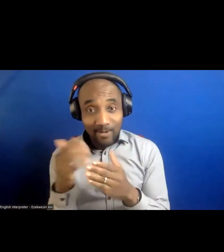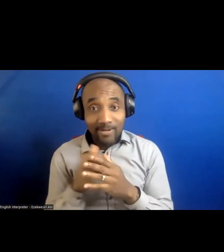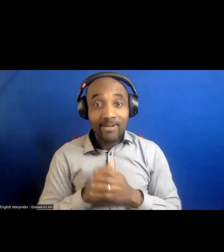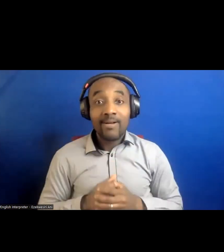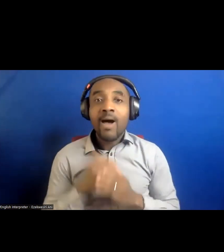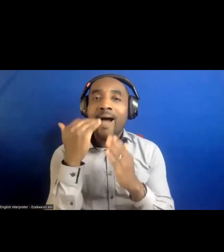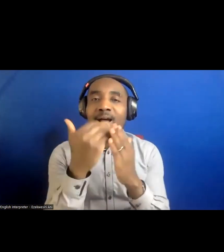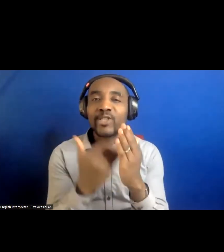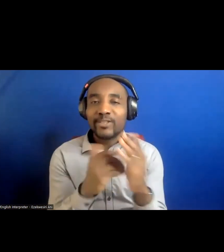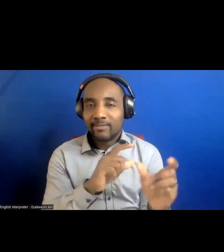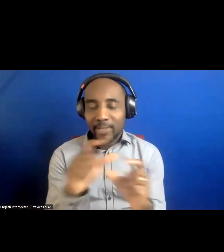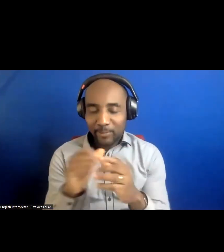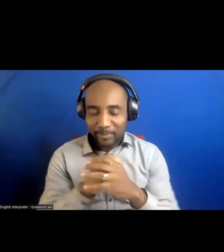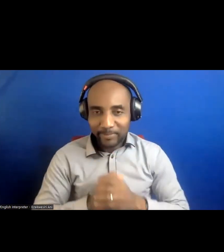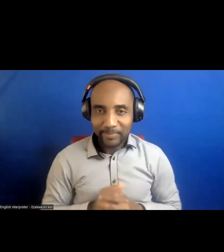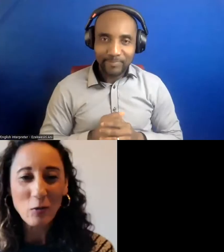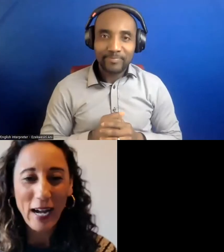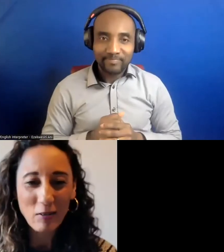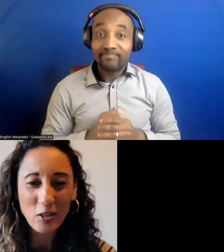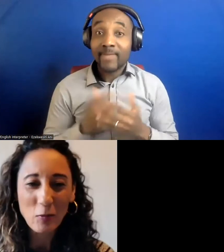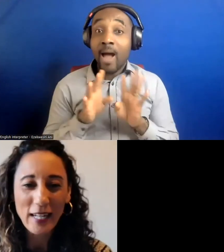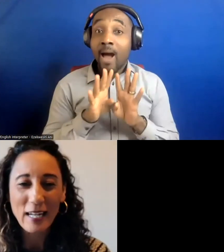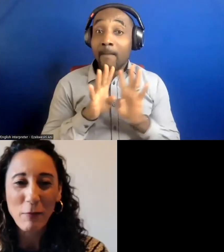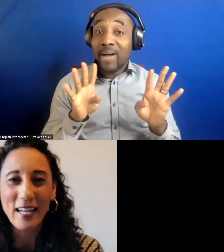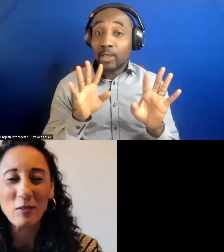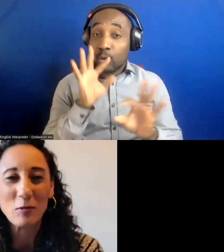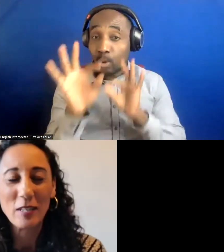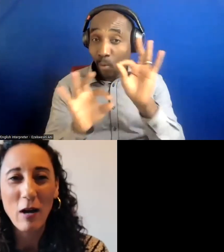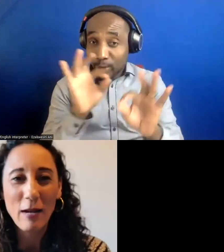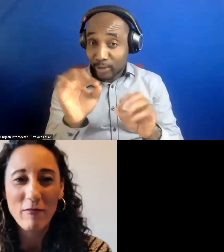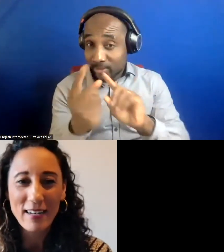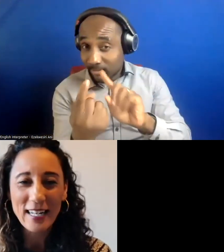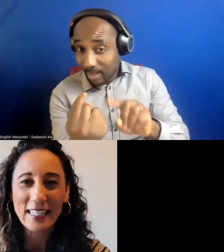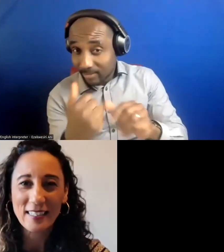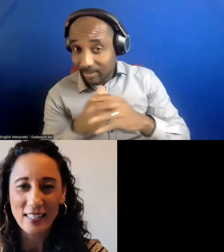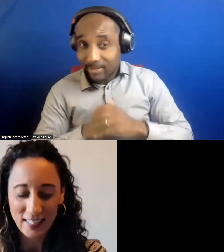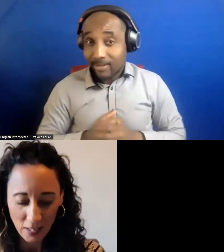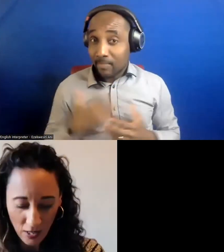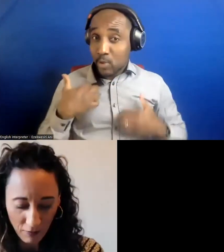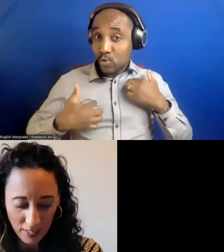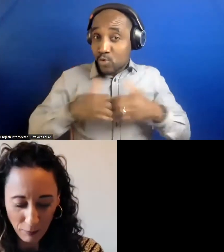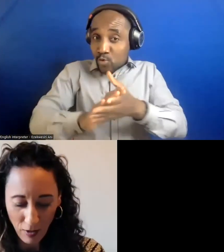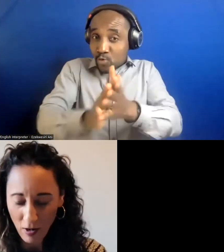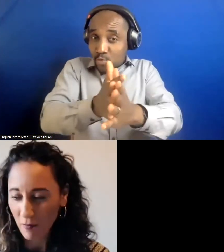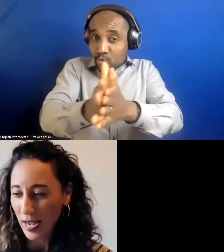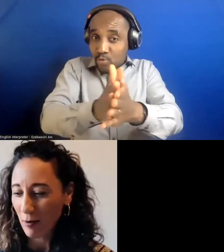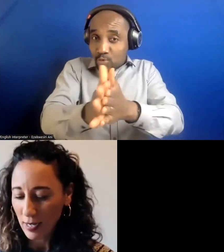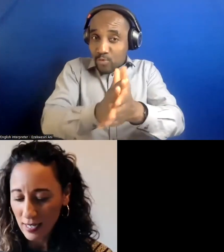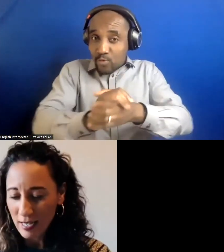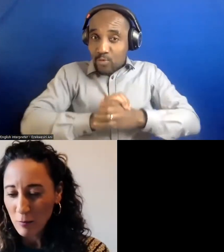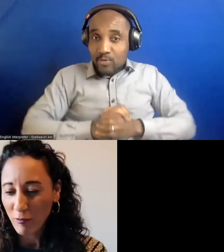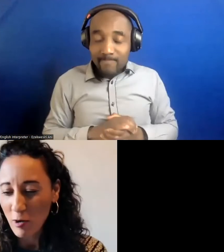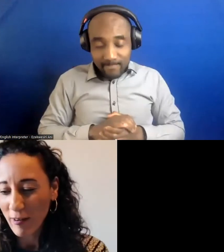agenda, and we get to the panel, our Q&A panel. So I'm really excited for this part of